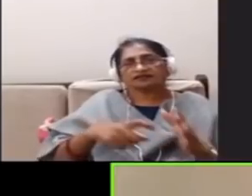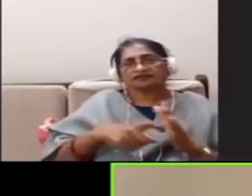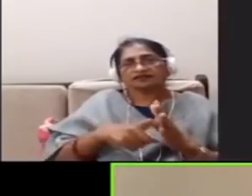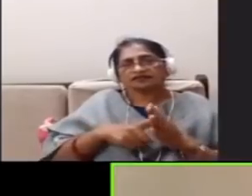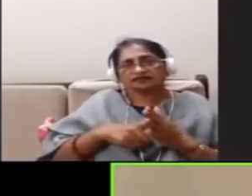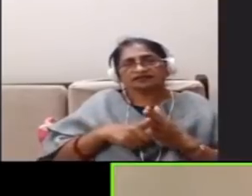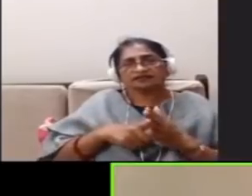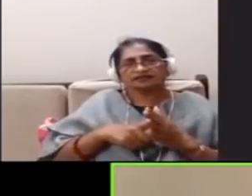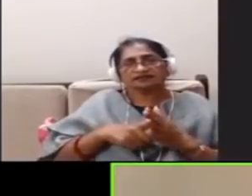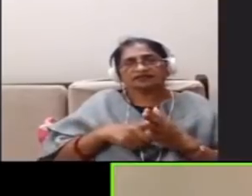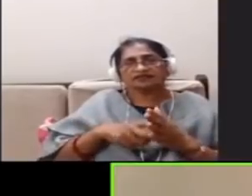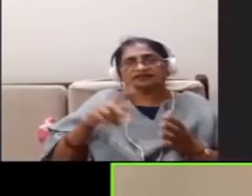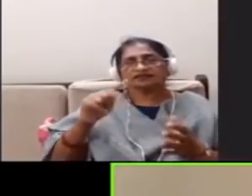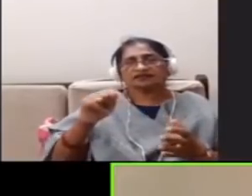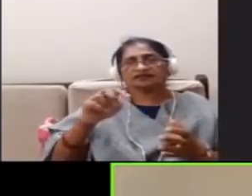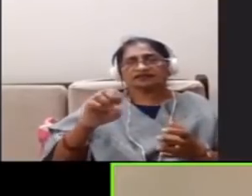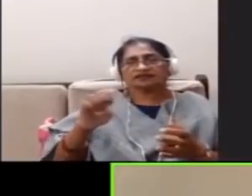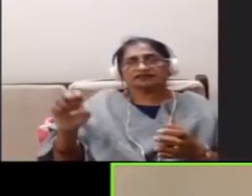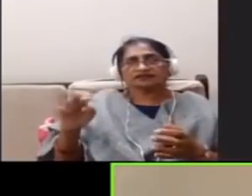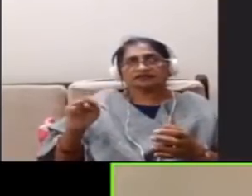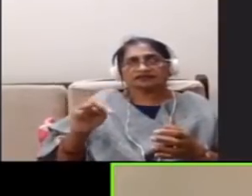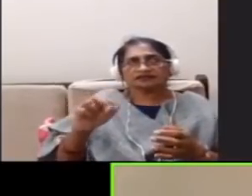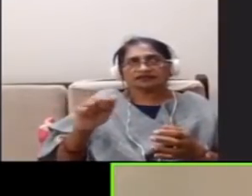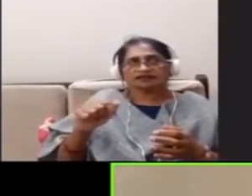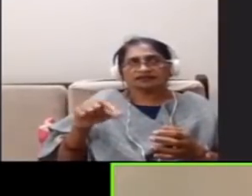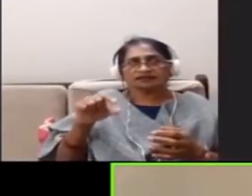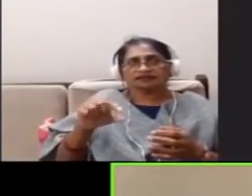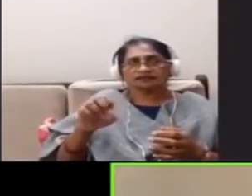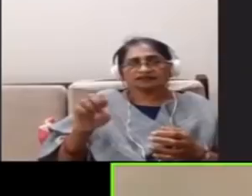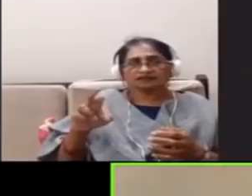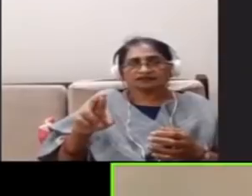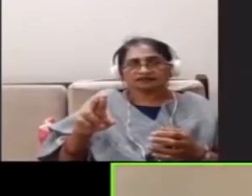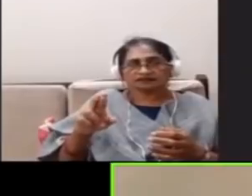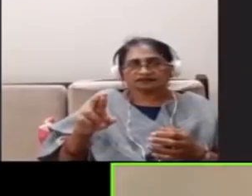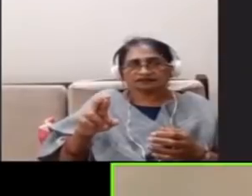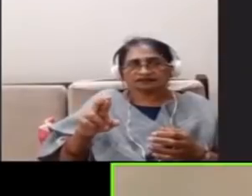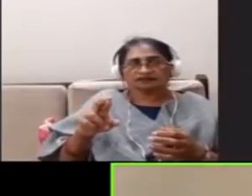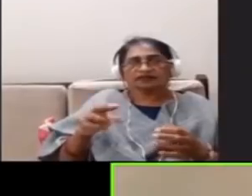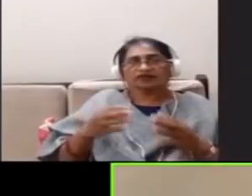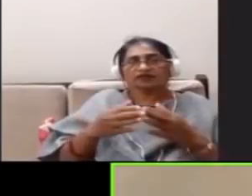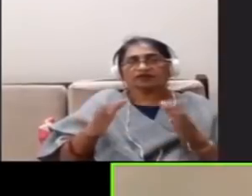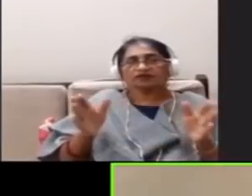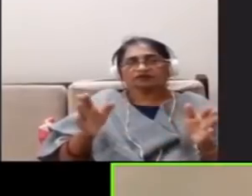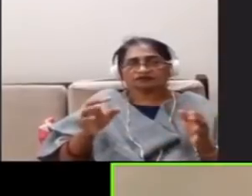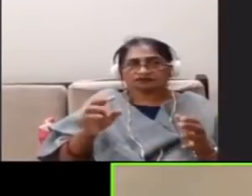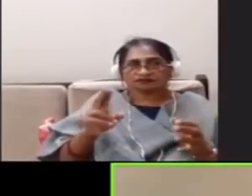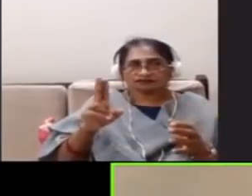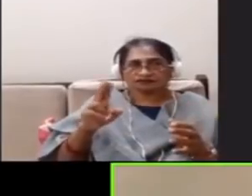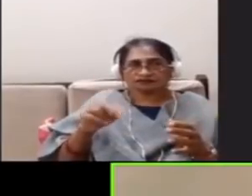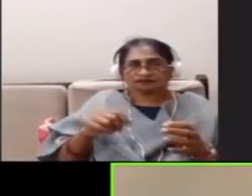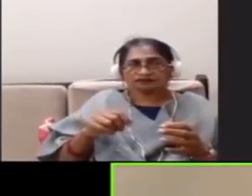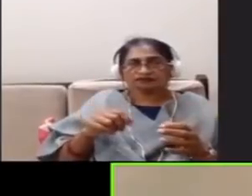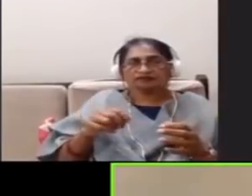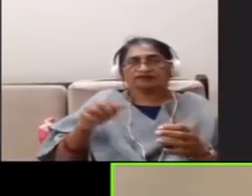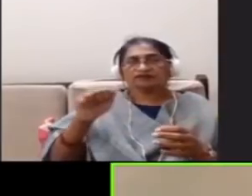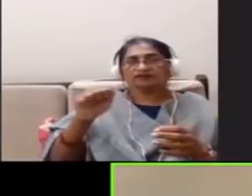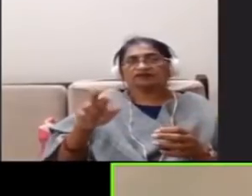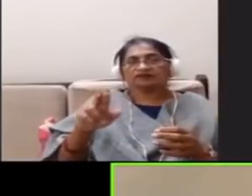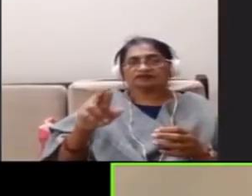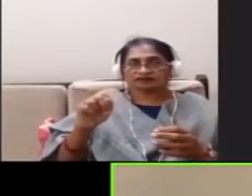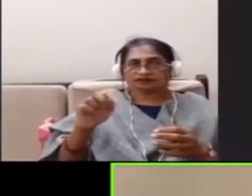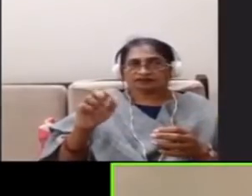teenagers and young adults with disabilities. And the program opens up the arts for disabled young